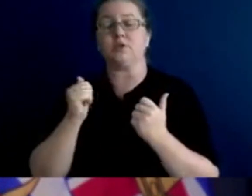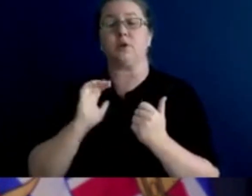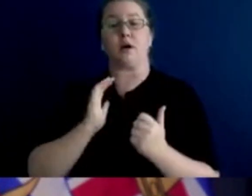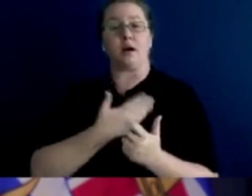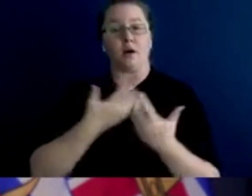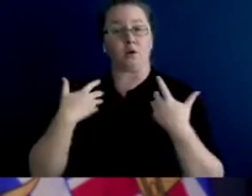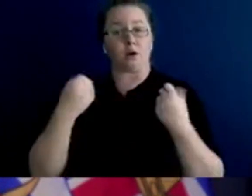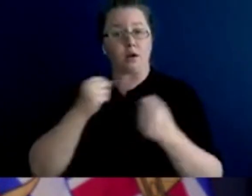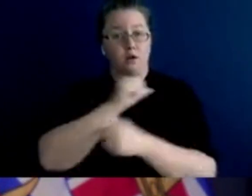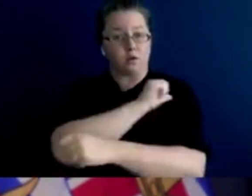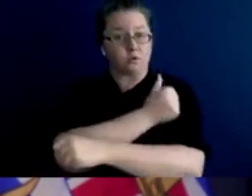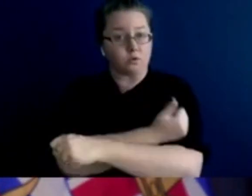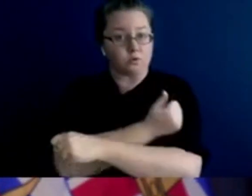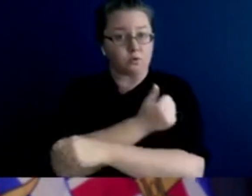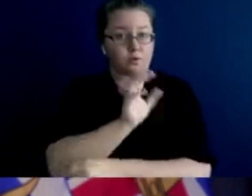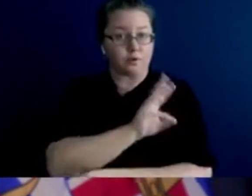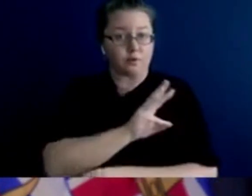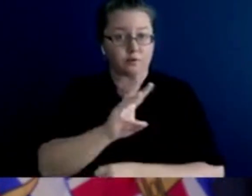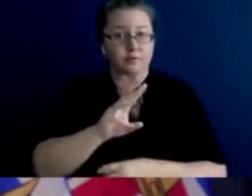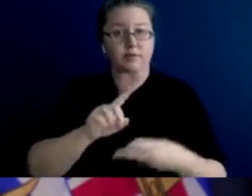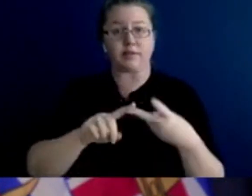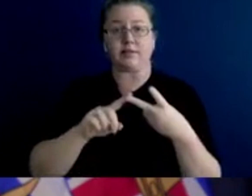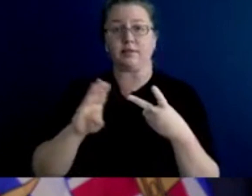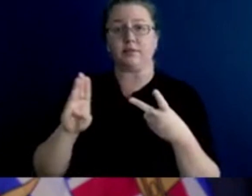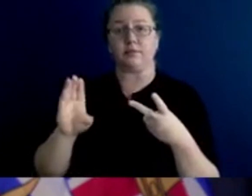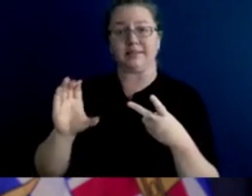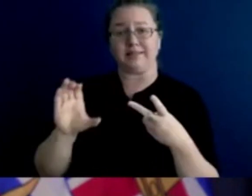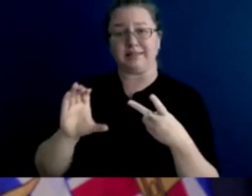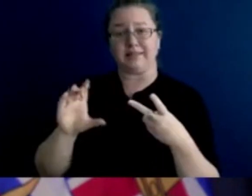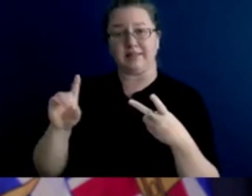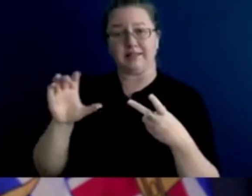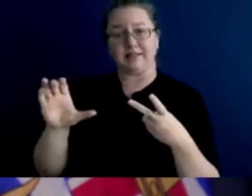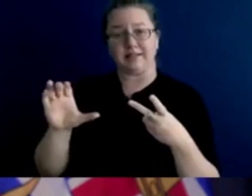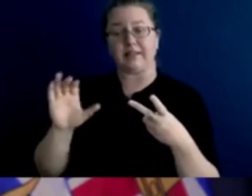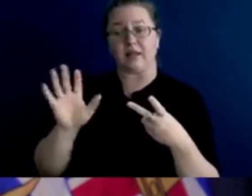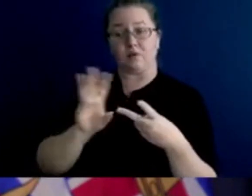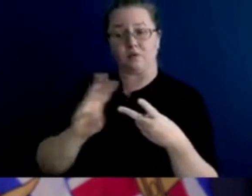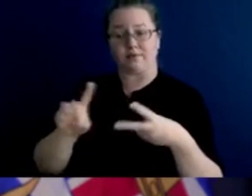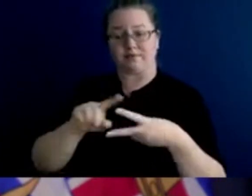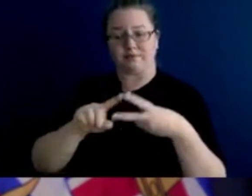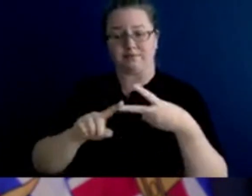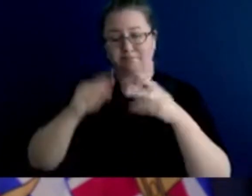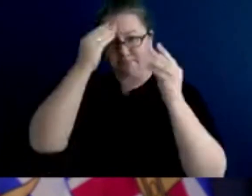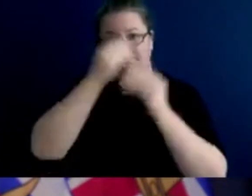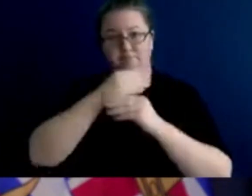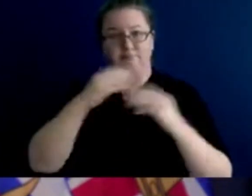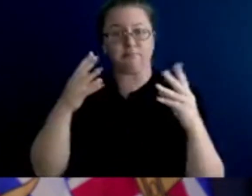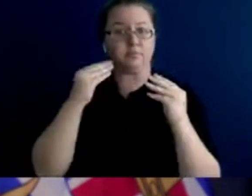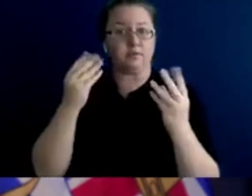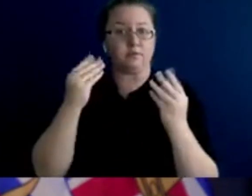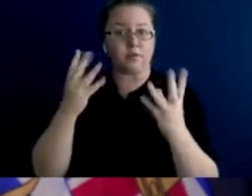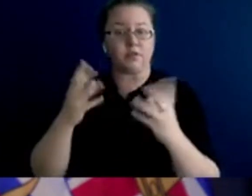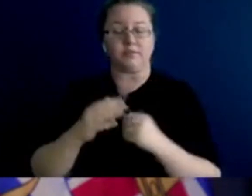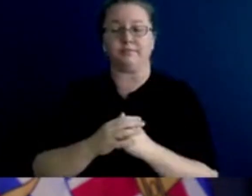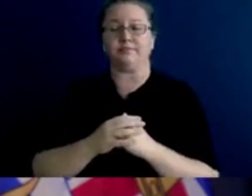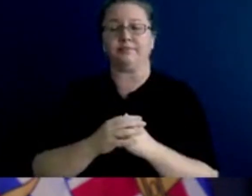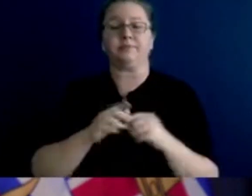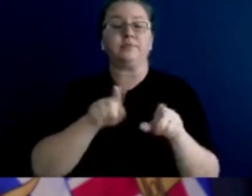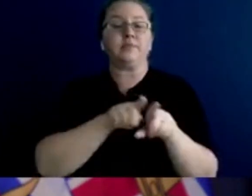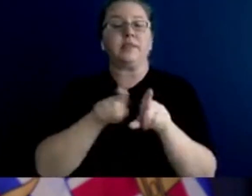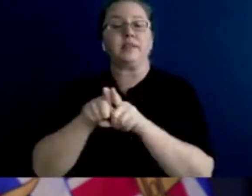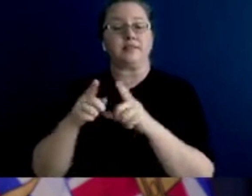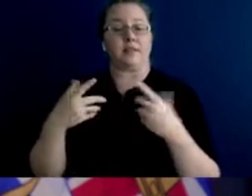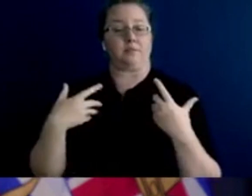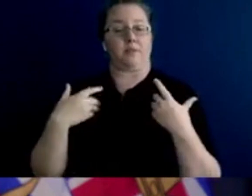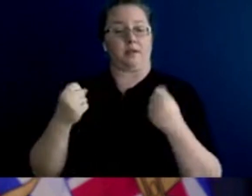province is public health steps in to conduct contact tracing and assess the risk for each individual student,